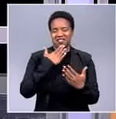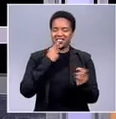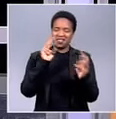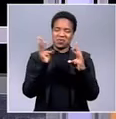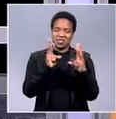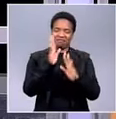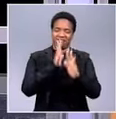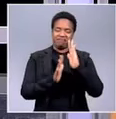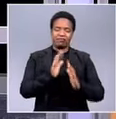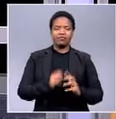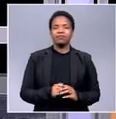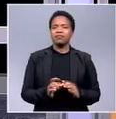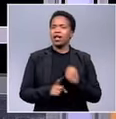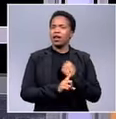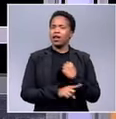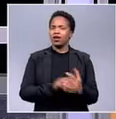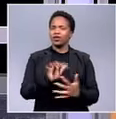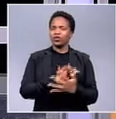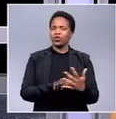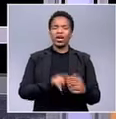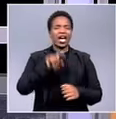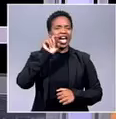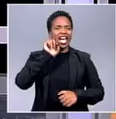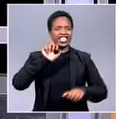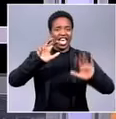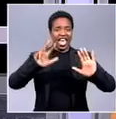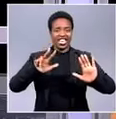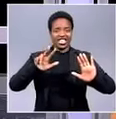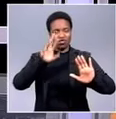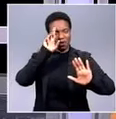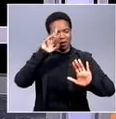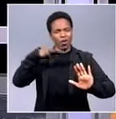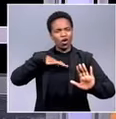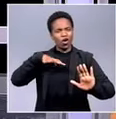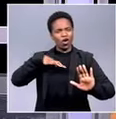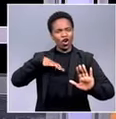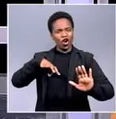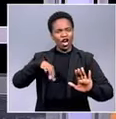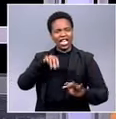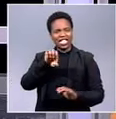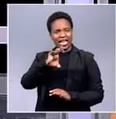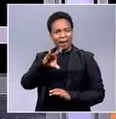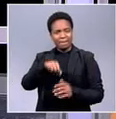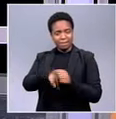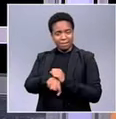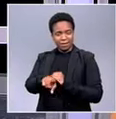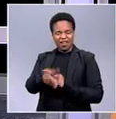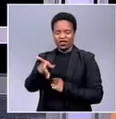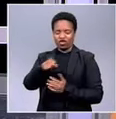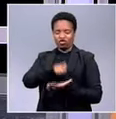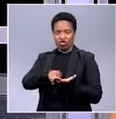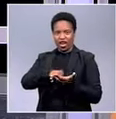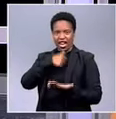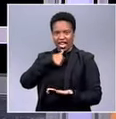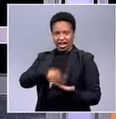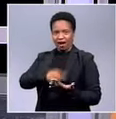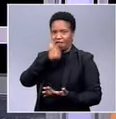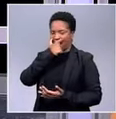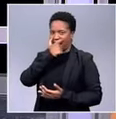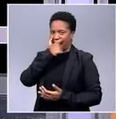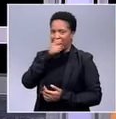Town. And finally, the 8-year-old girl who stole the hearts of the president and the nation has addressed Eastern Cape politicians. Now, you may